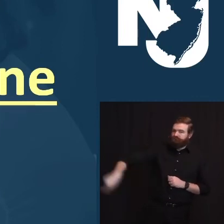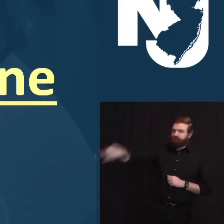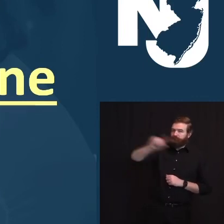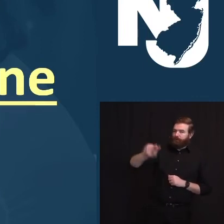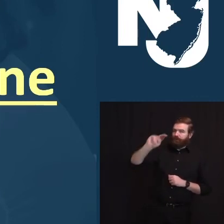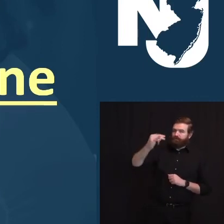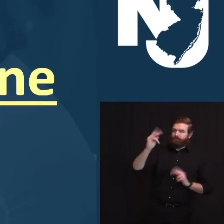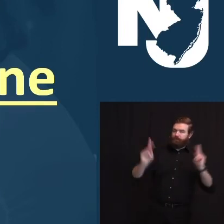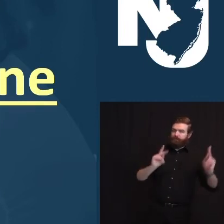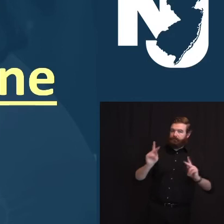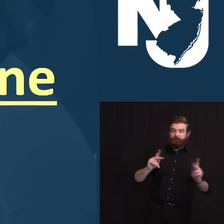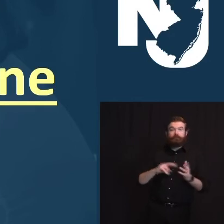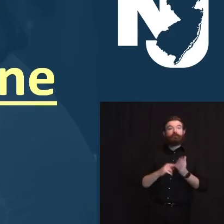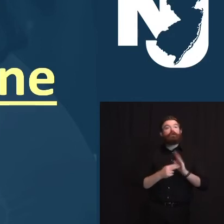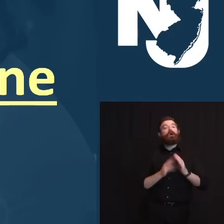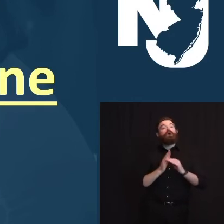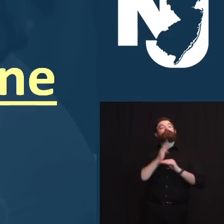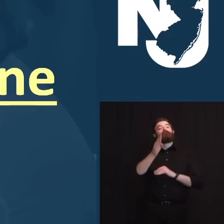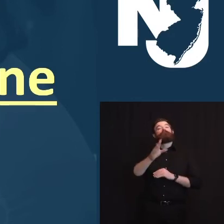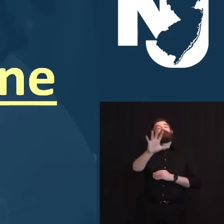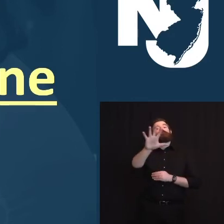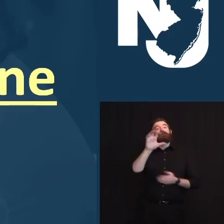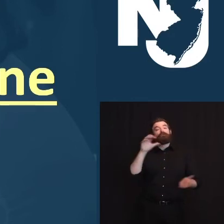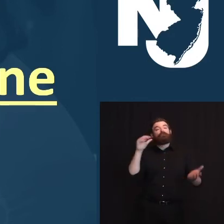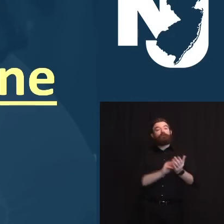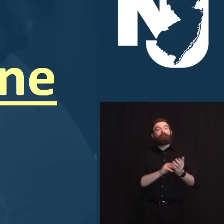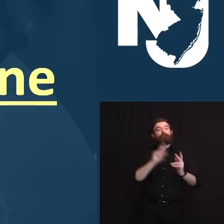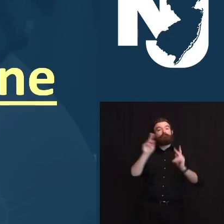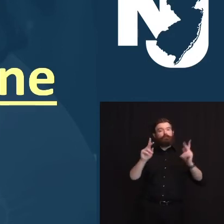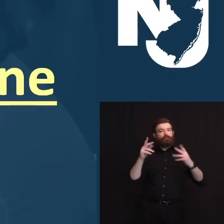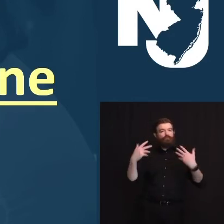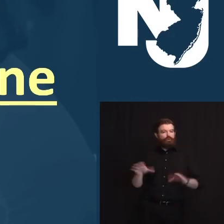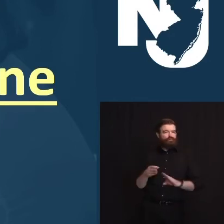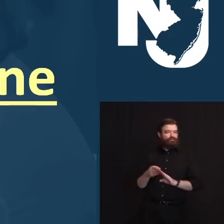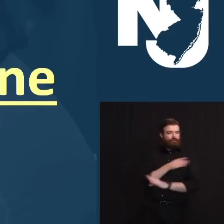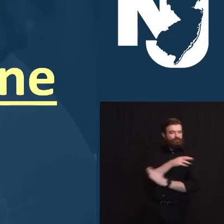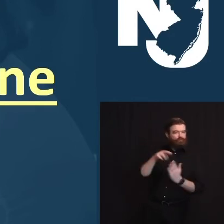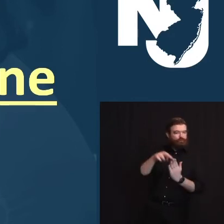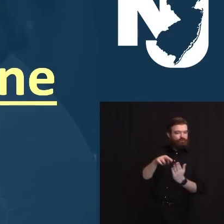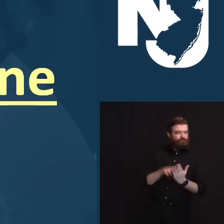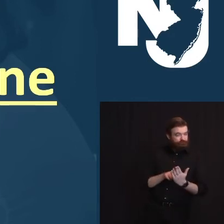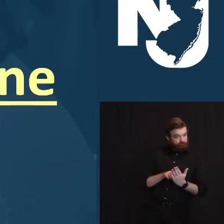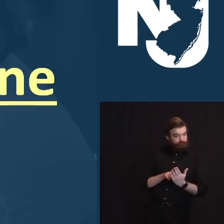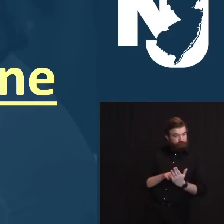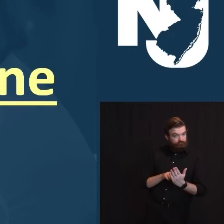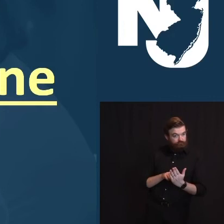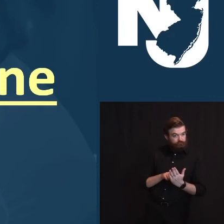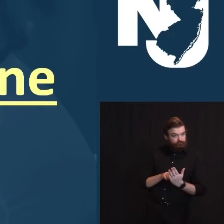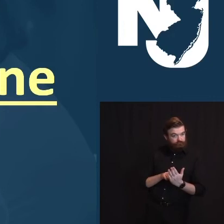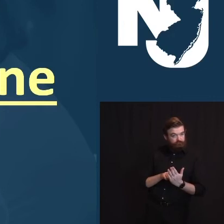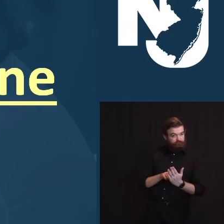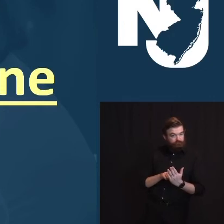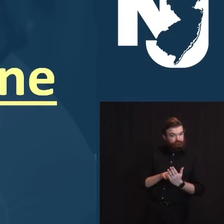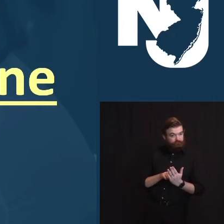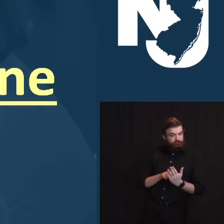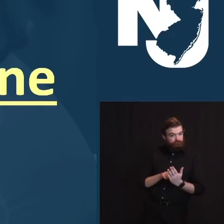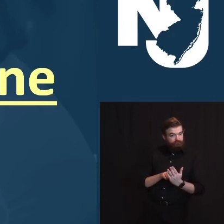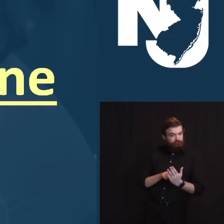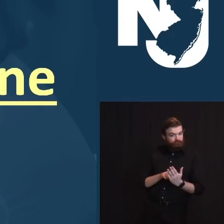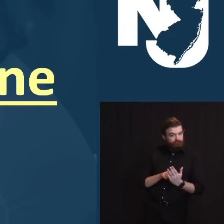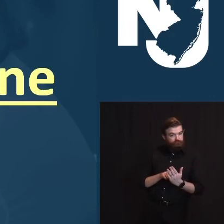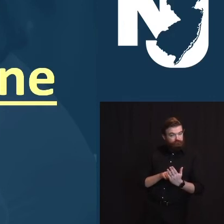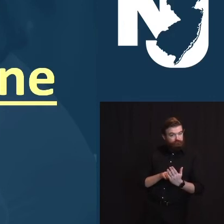New Jerseyans have pre-registered and openly admitted they were not yet up to bat, but that they wanted to make sure when their group was up to